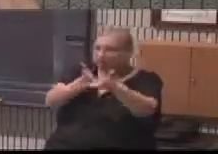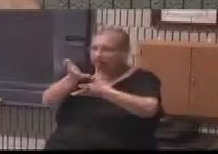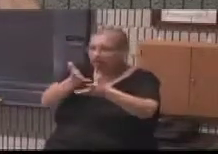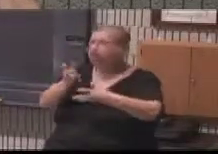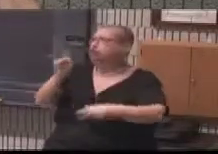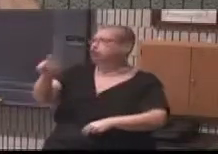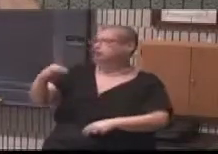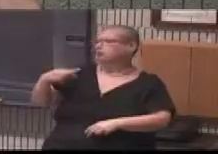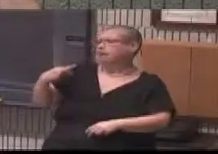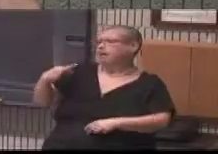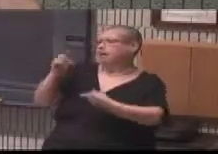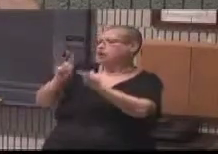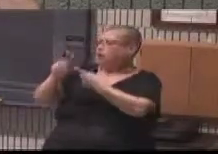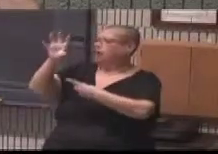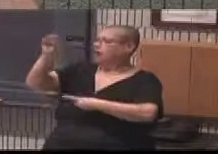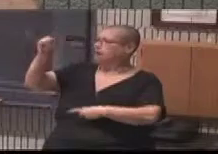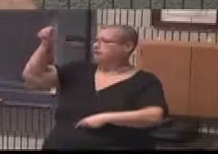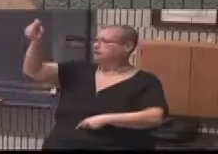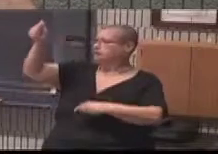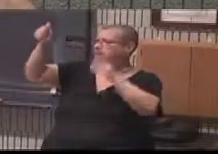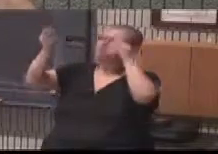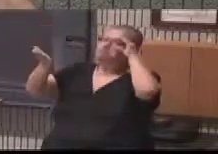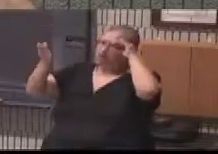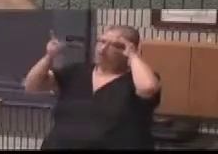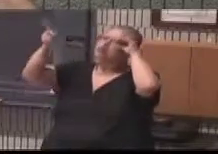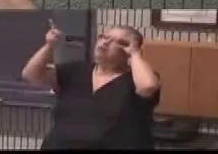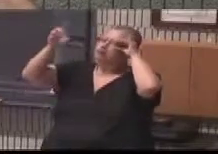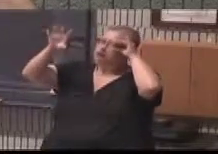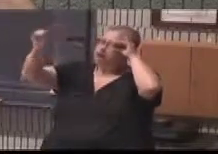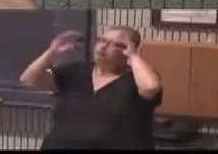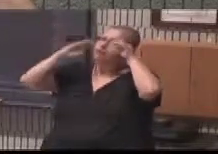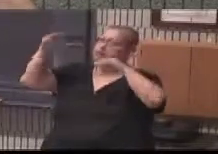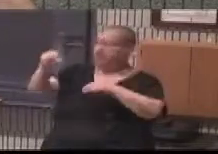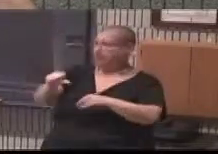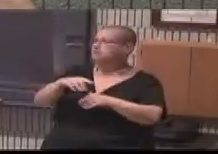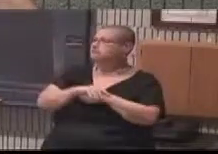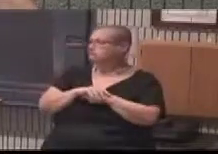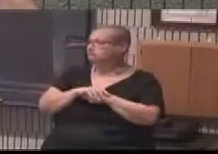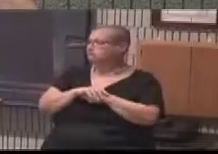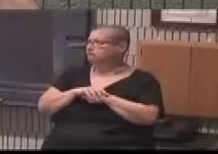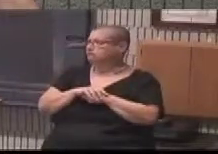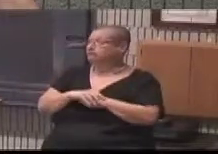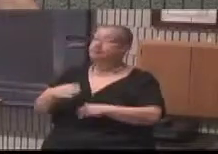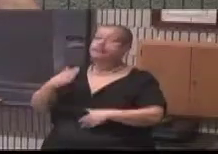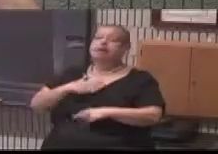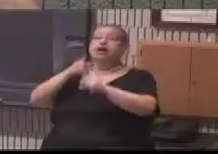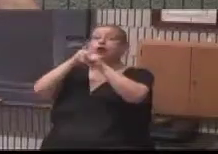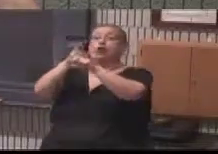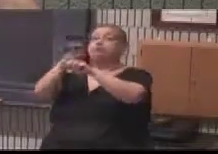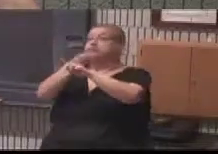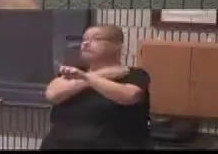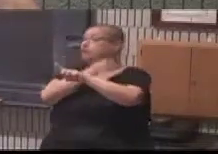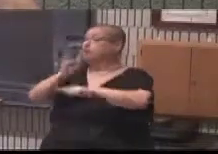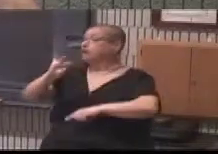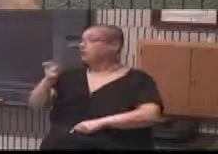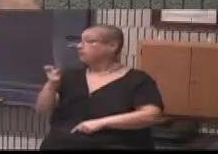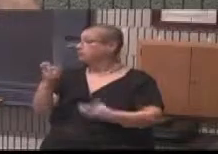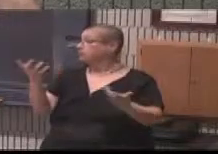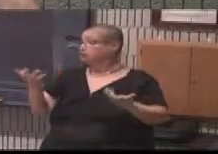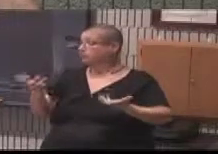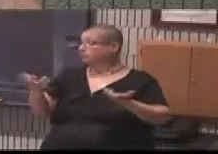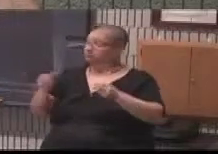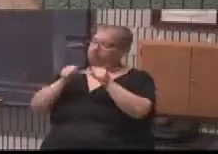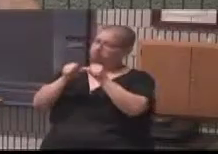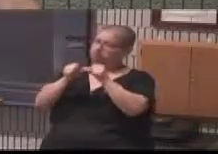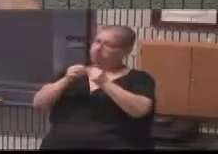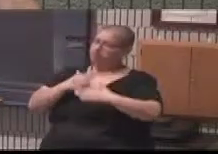about applying to see if there can be some financial assistance. My goal before diagnosis was really to